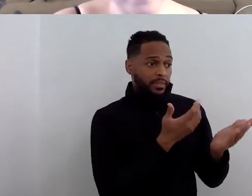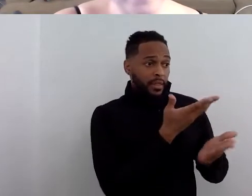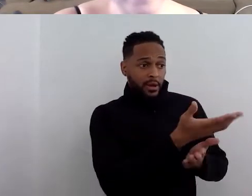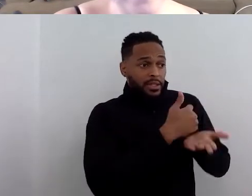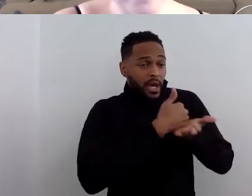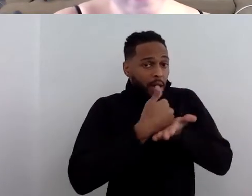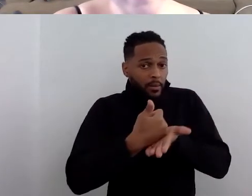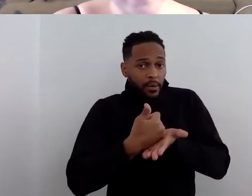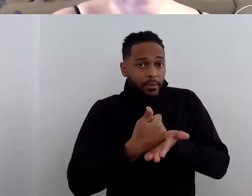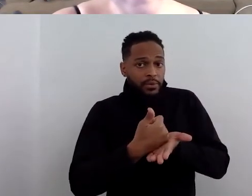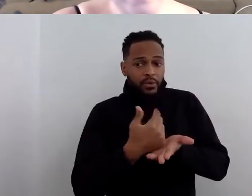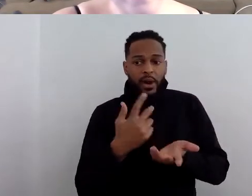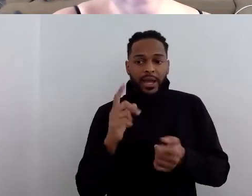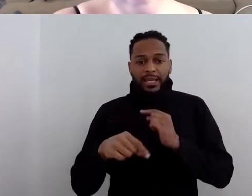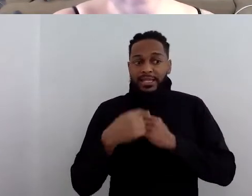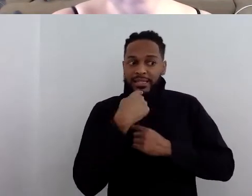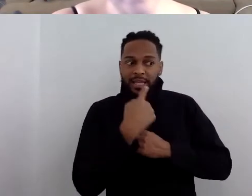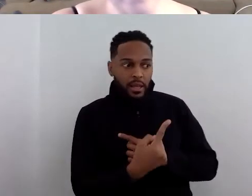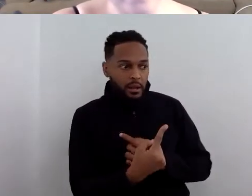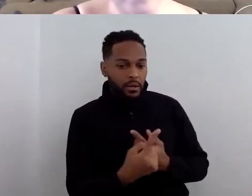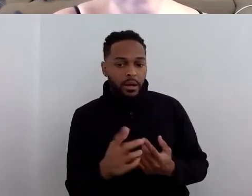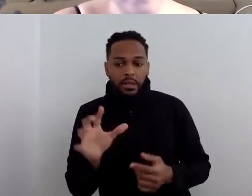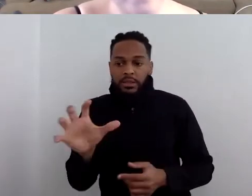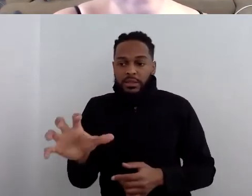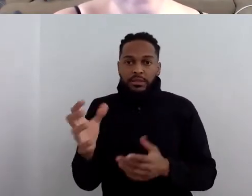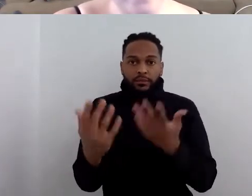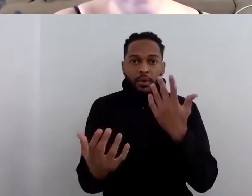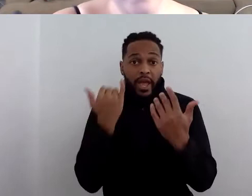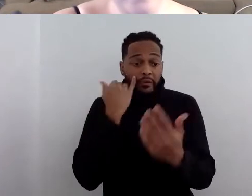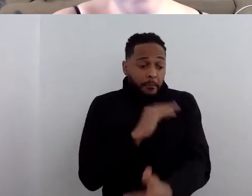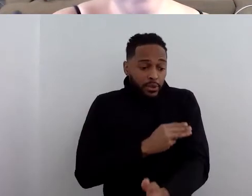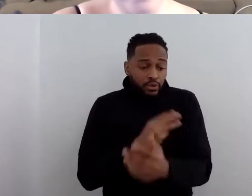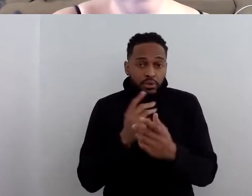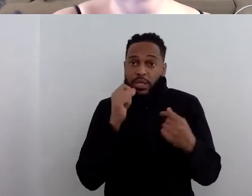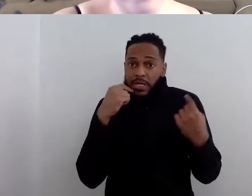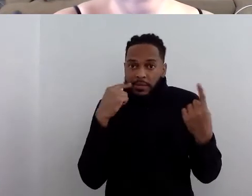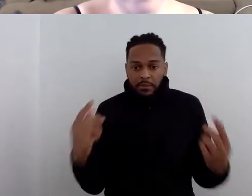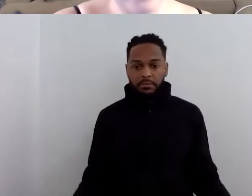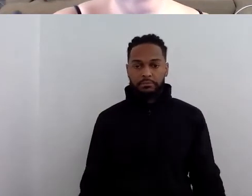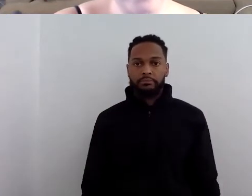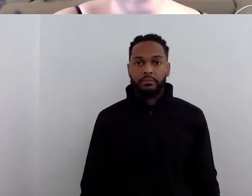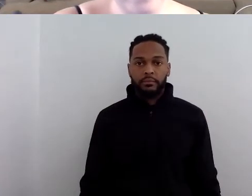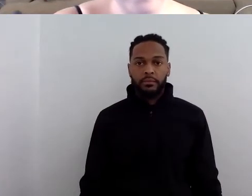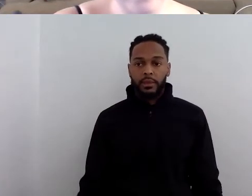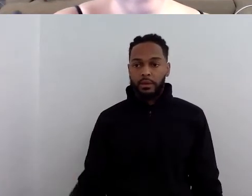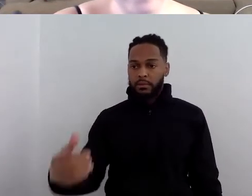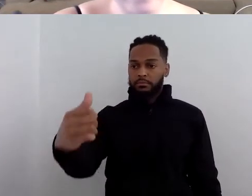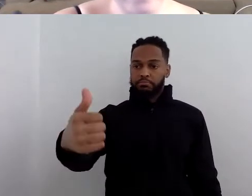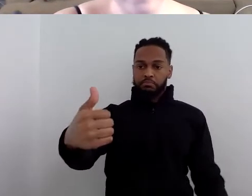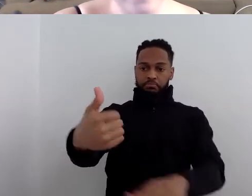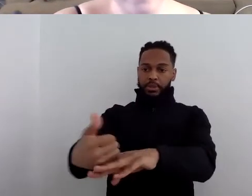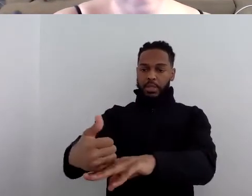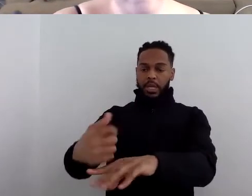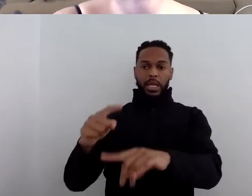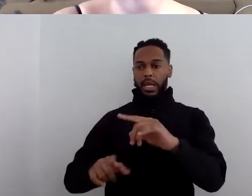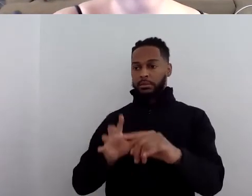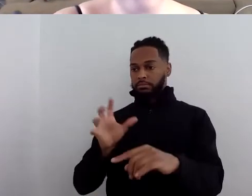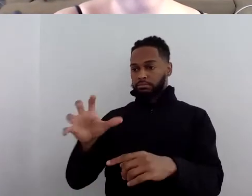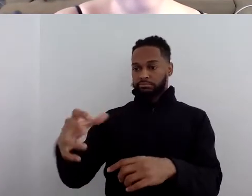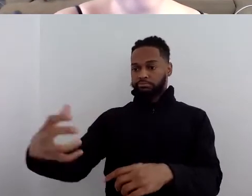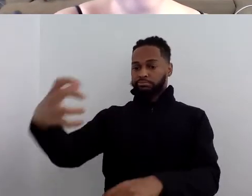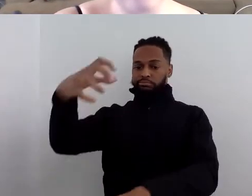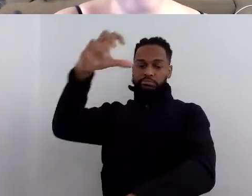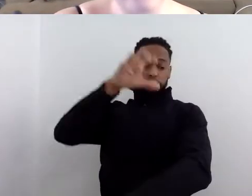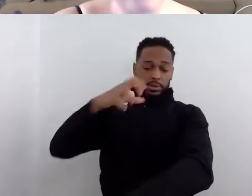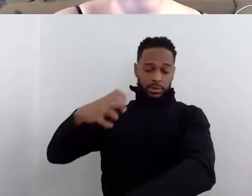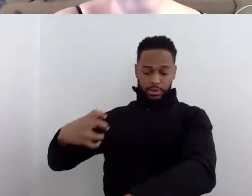site. So it can be difficult. So in some cases, there's nothing that